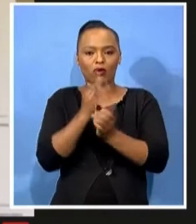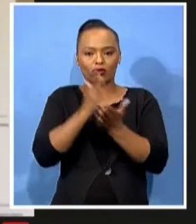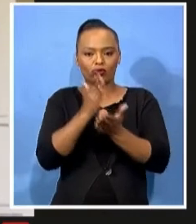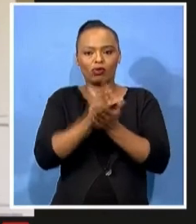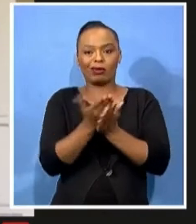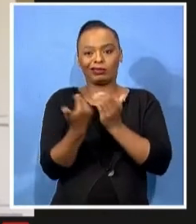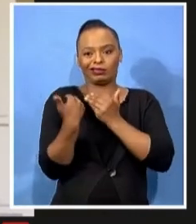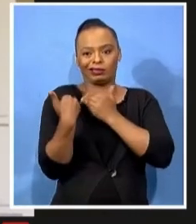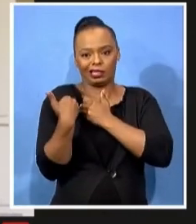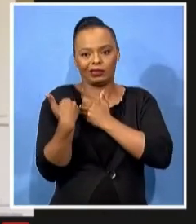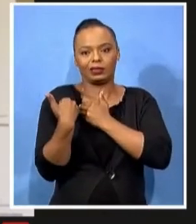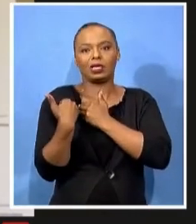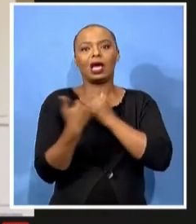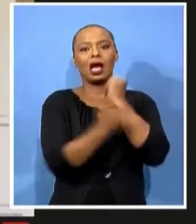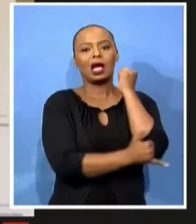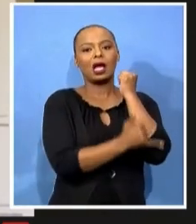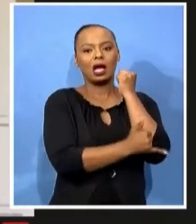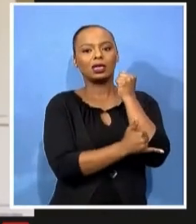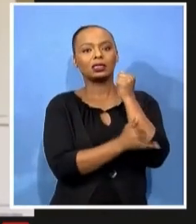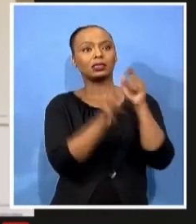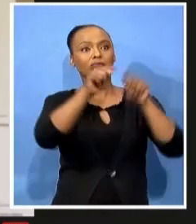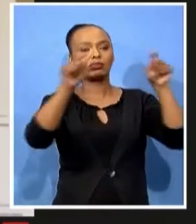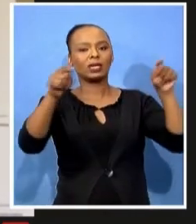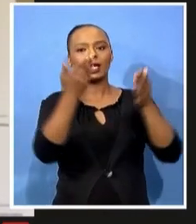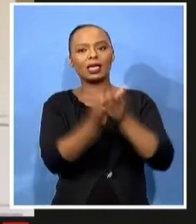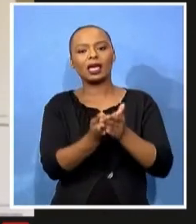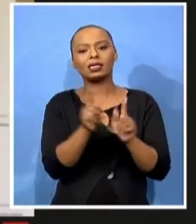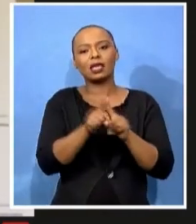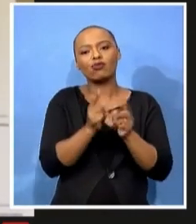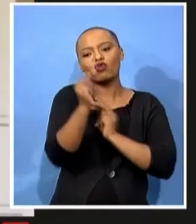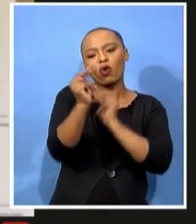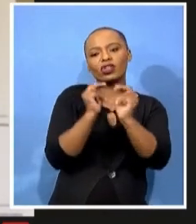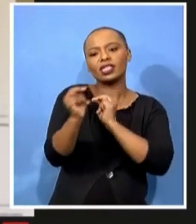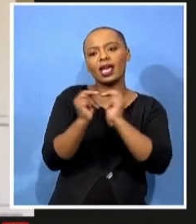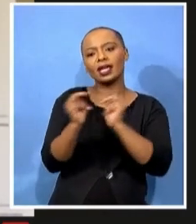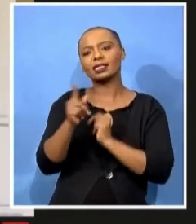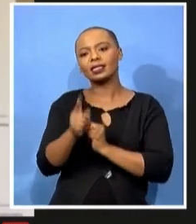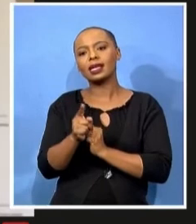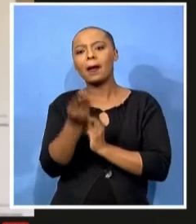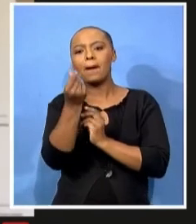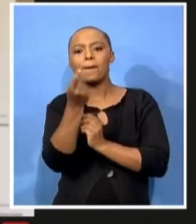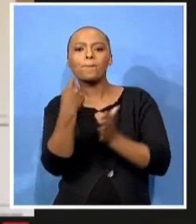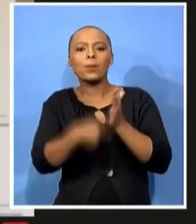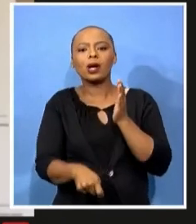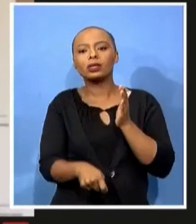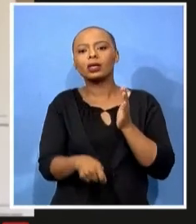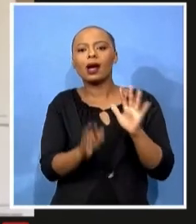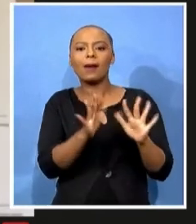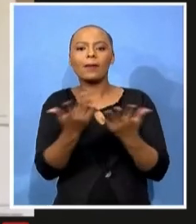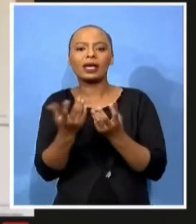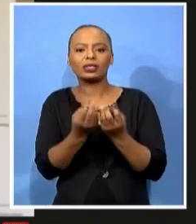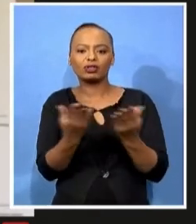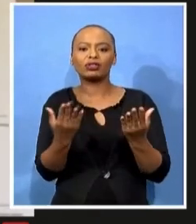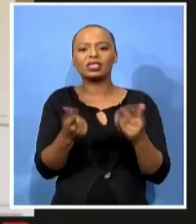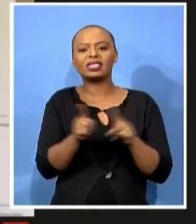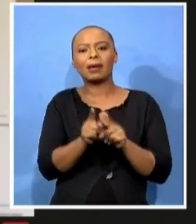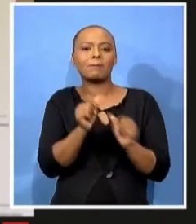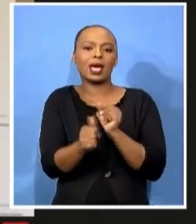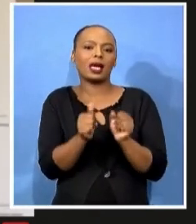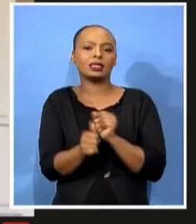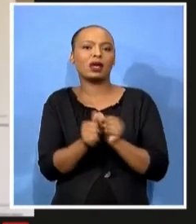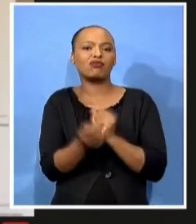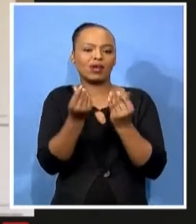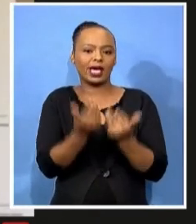better prices. At the same time, we enrolled in the COVAX facility, which meant that they would